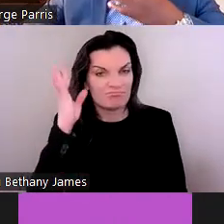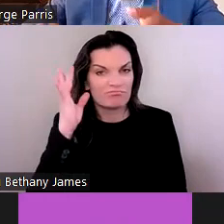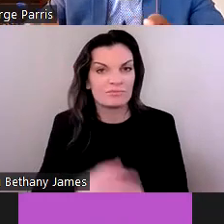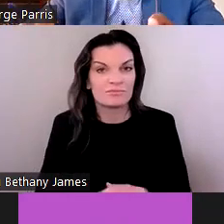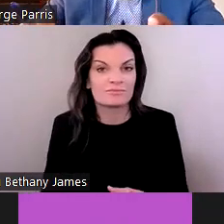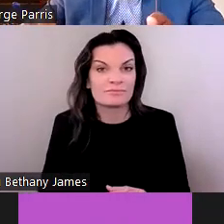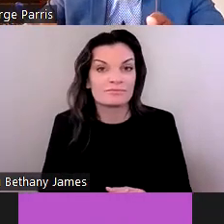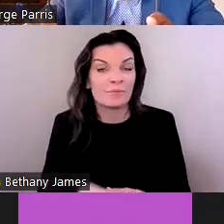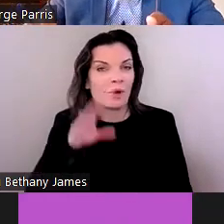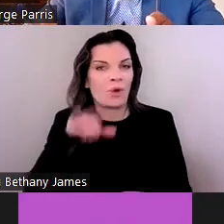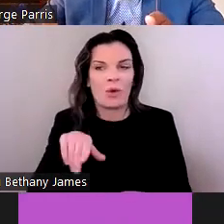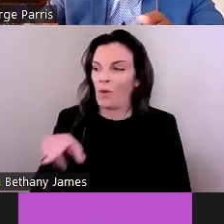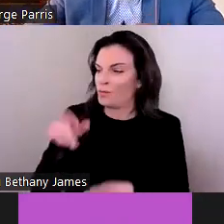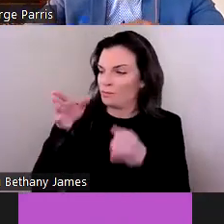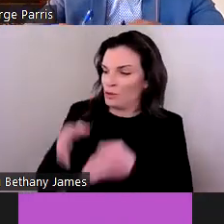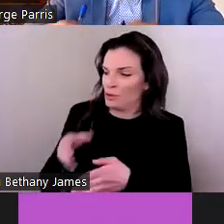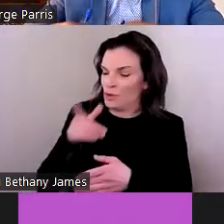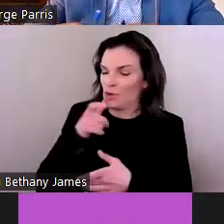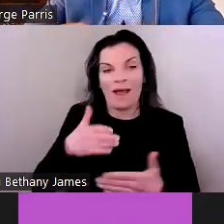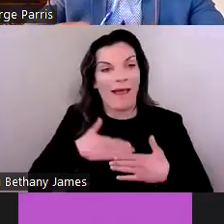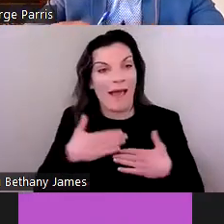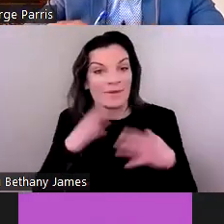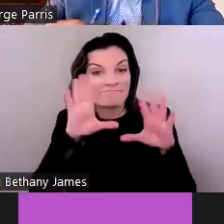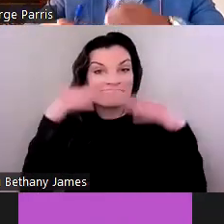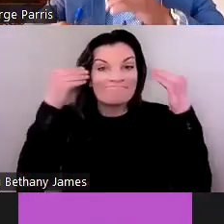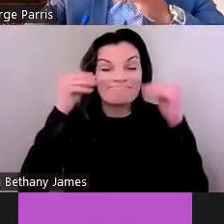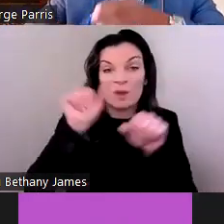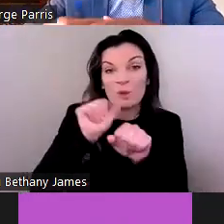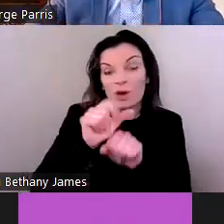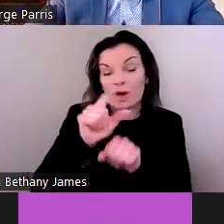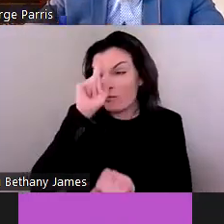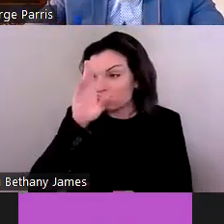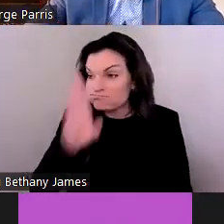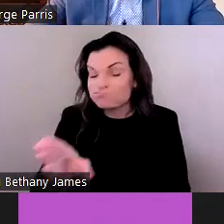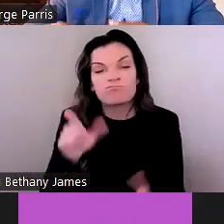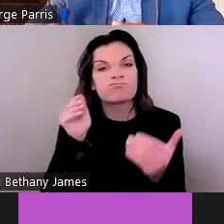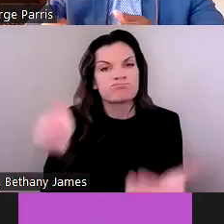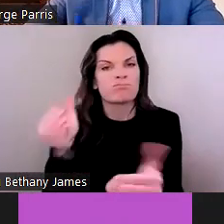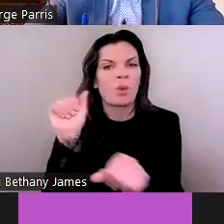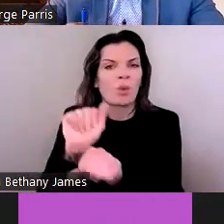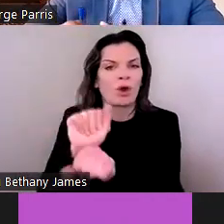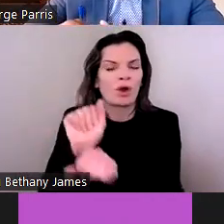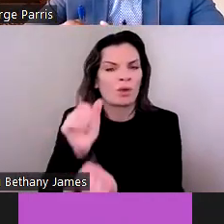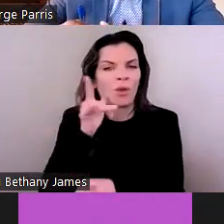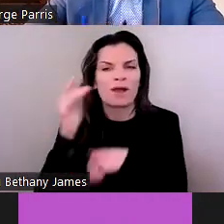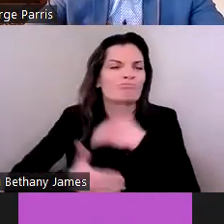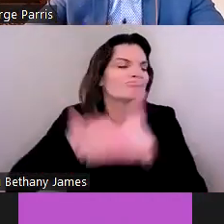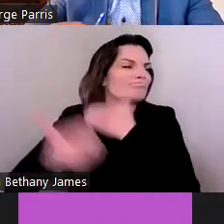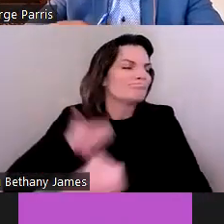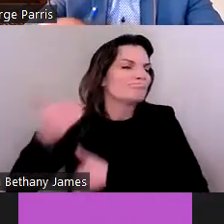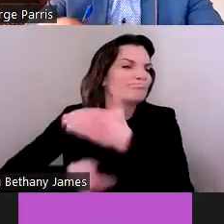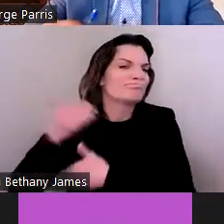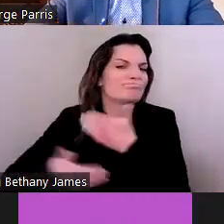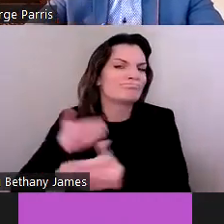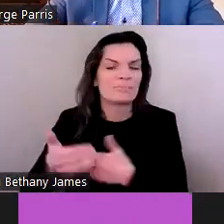productive. I mean, we know that, right? So if an employee is happy, they're much more productive at work. If